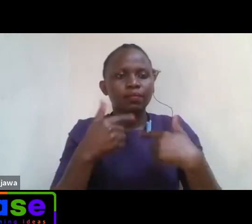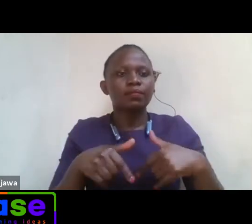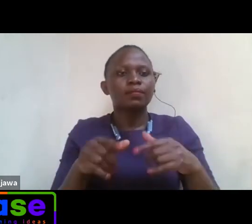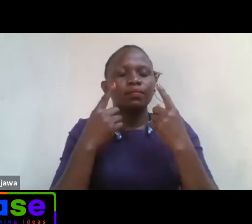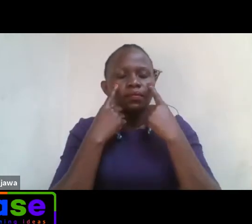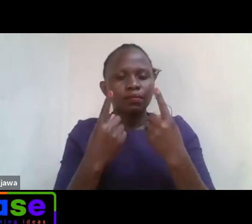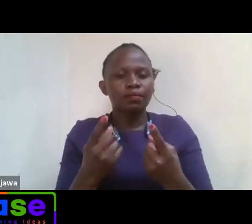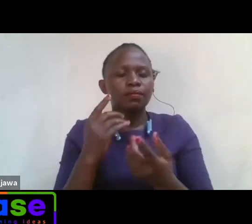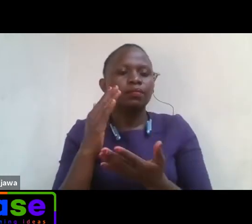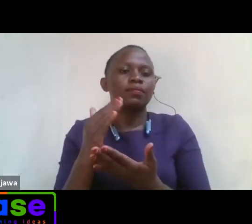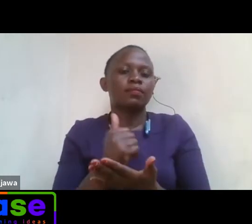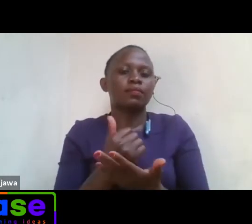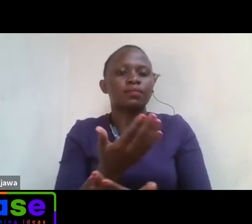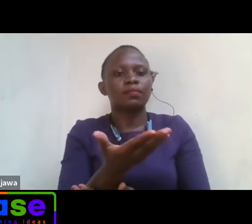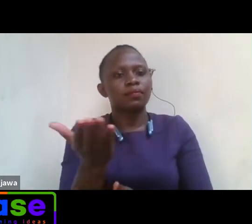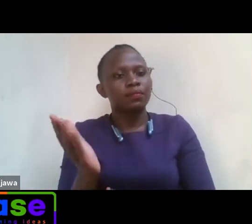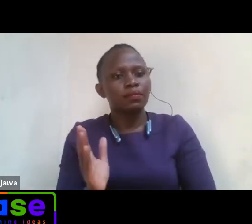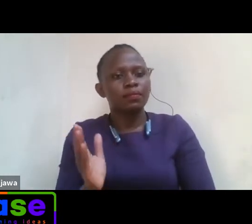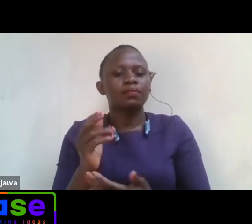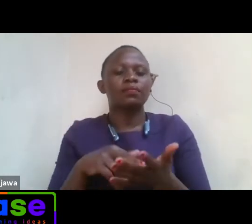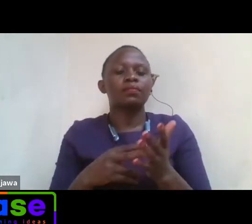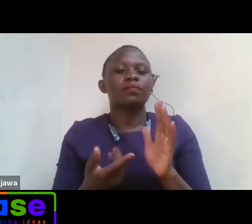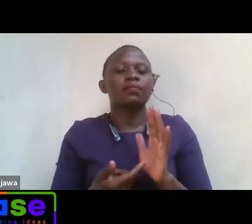some of our panelists will be illuminating